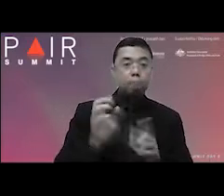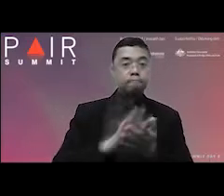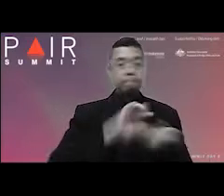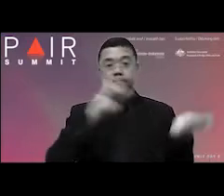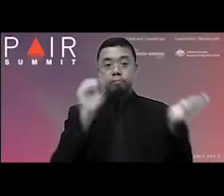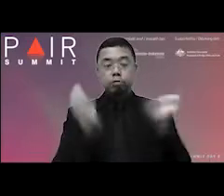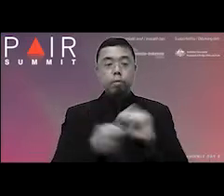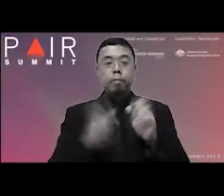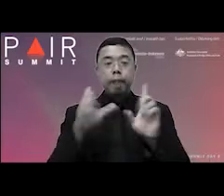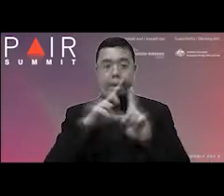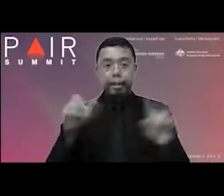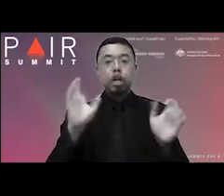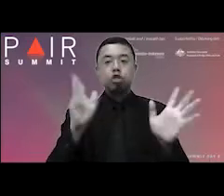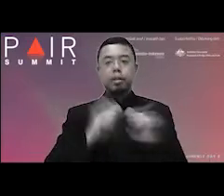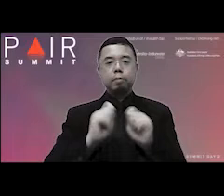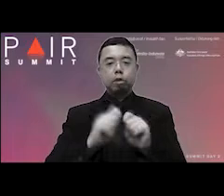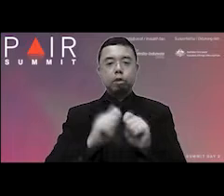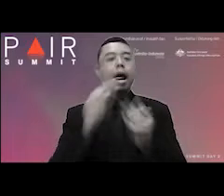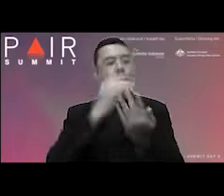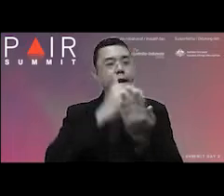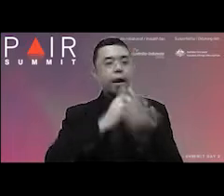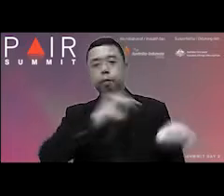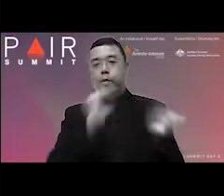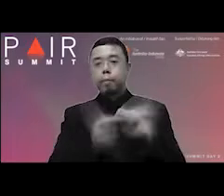to 2024.